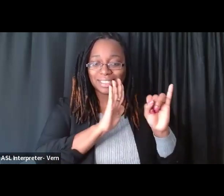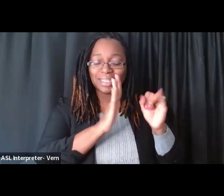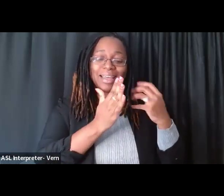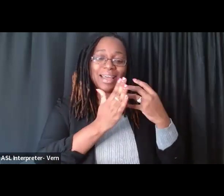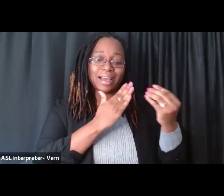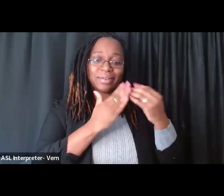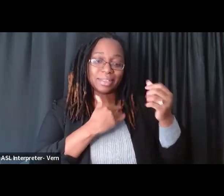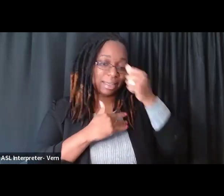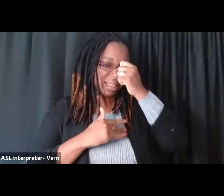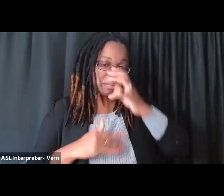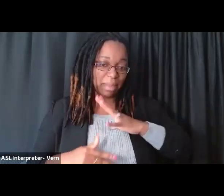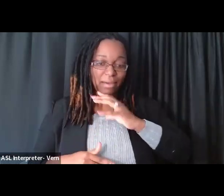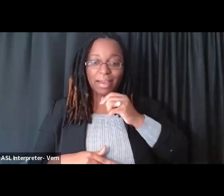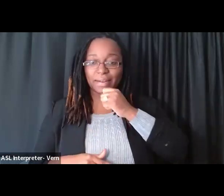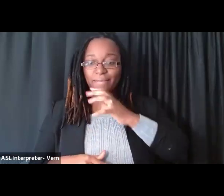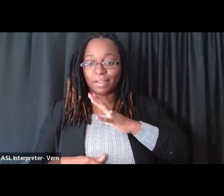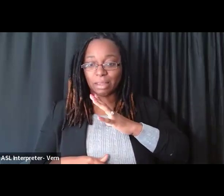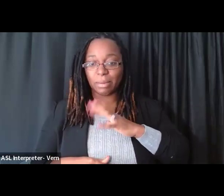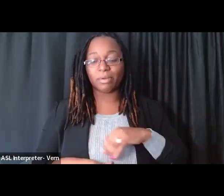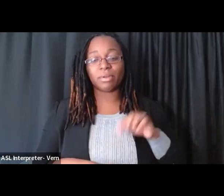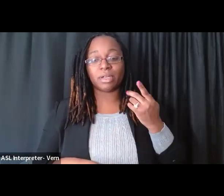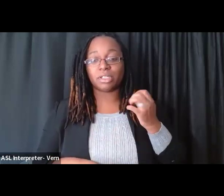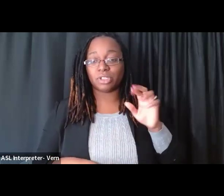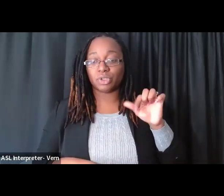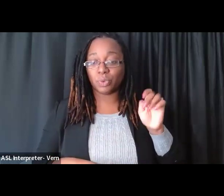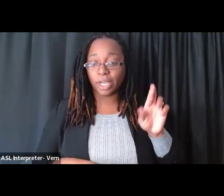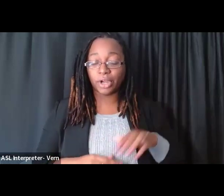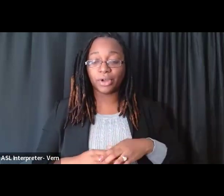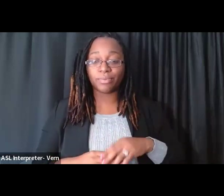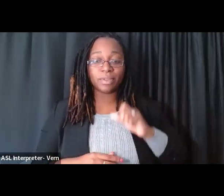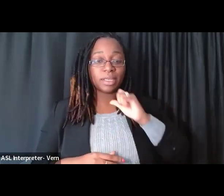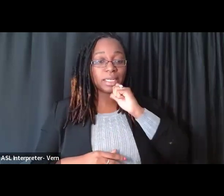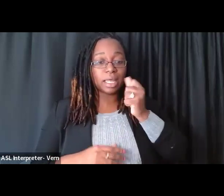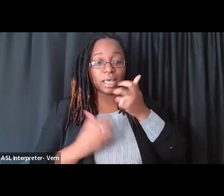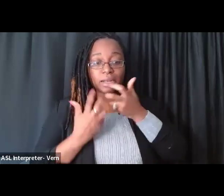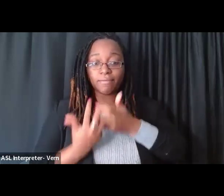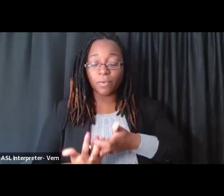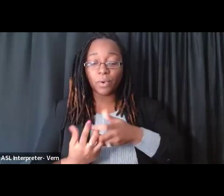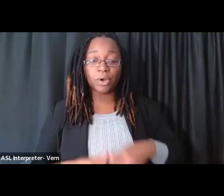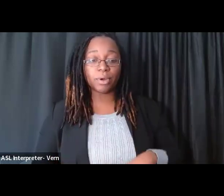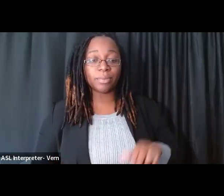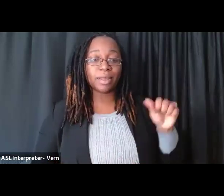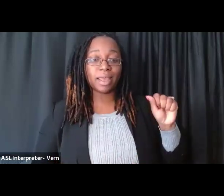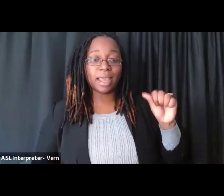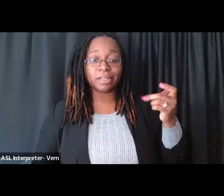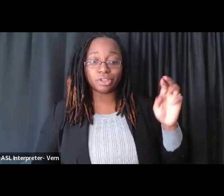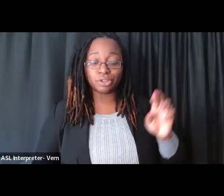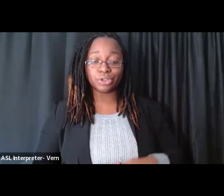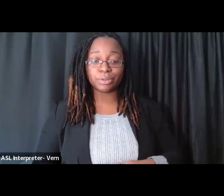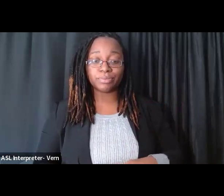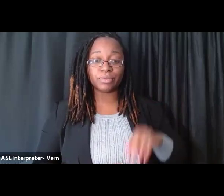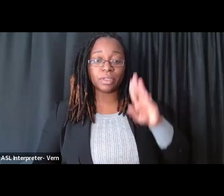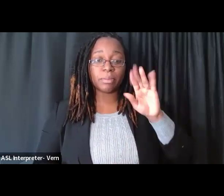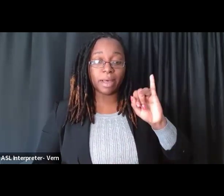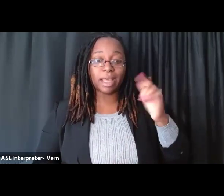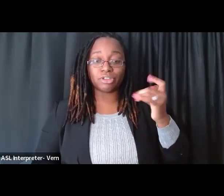the male and female binary, such as genderqueer, gender nonconforming, agender, and bigender. Though these